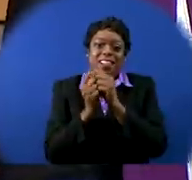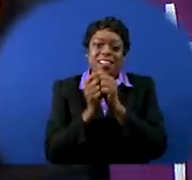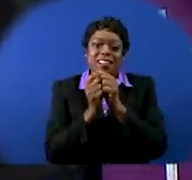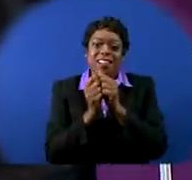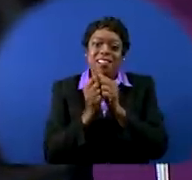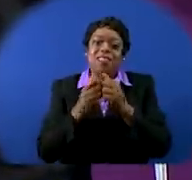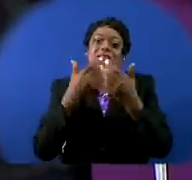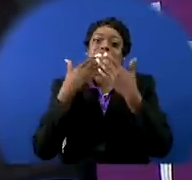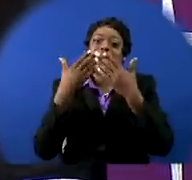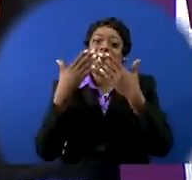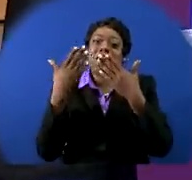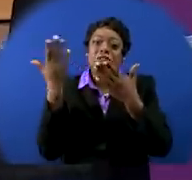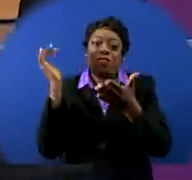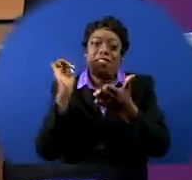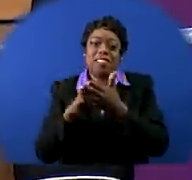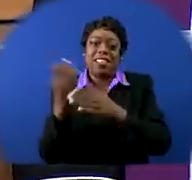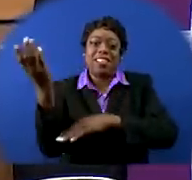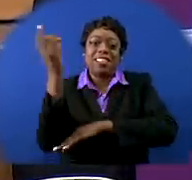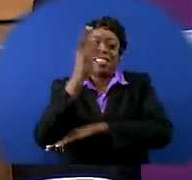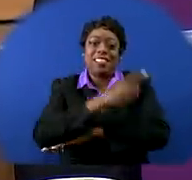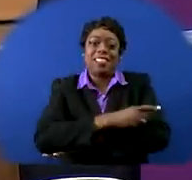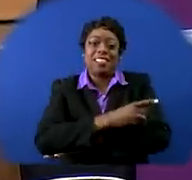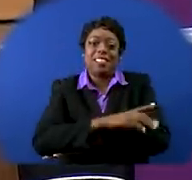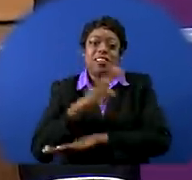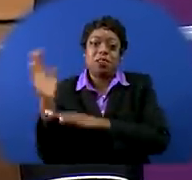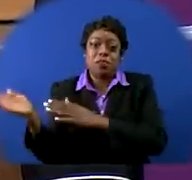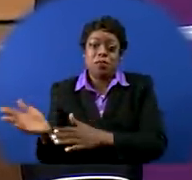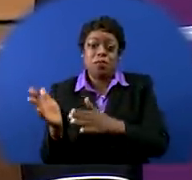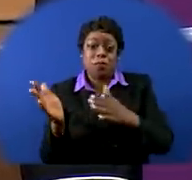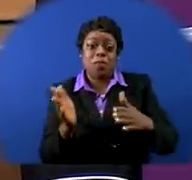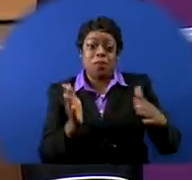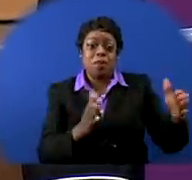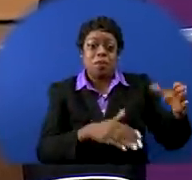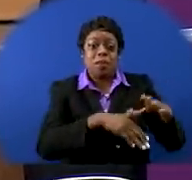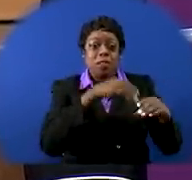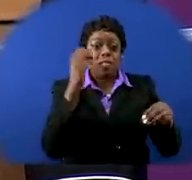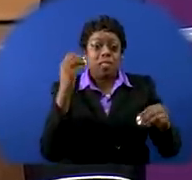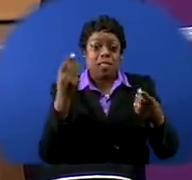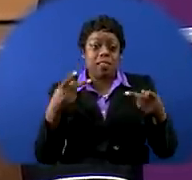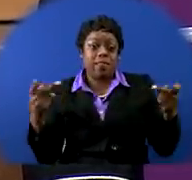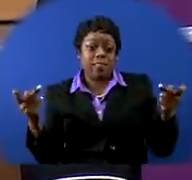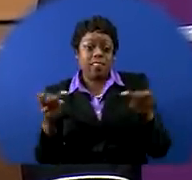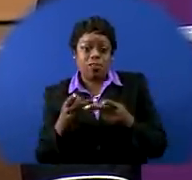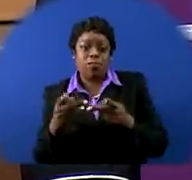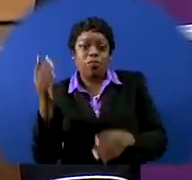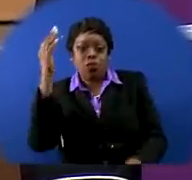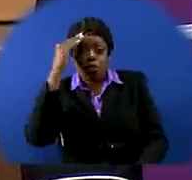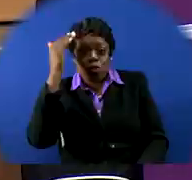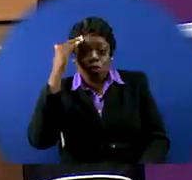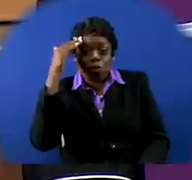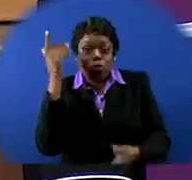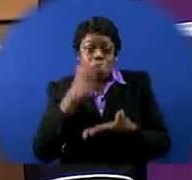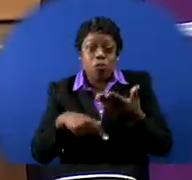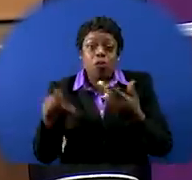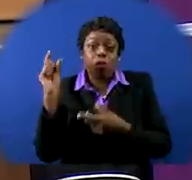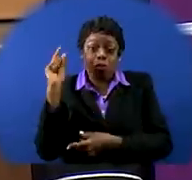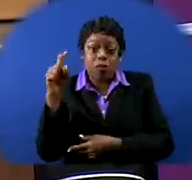for it today. Now, as we prepare to leave from this place, you know what we need in the days to